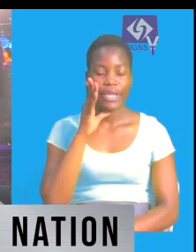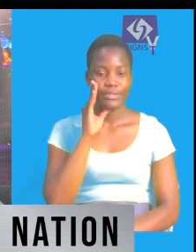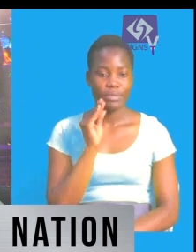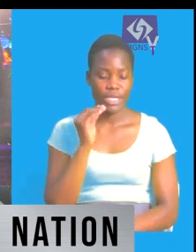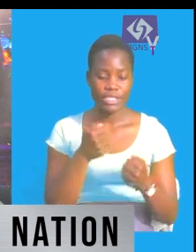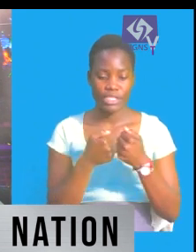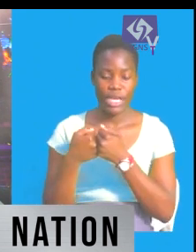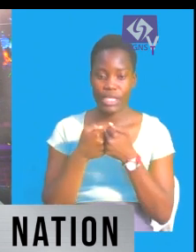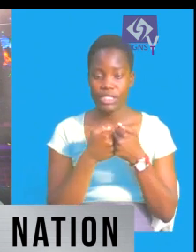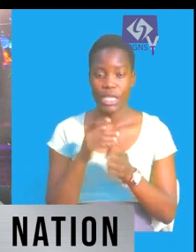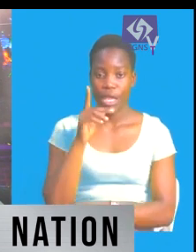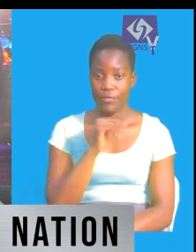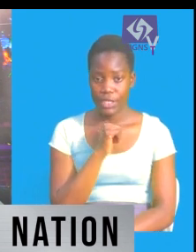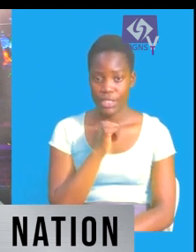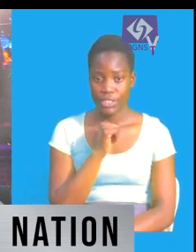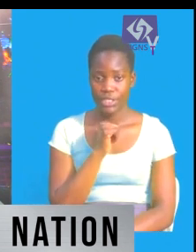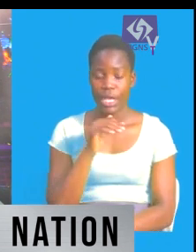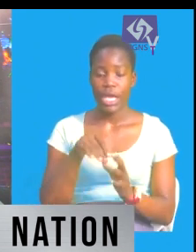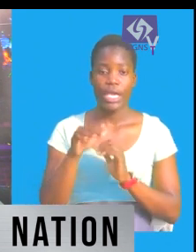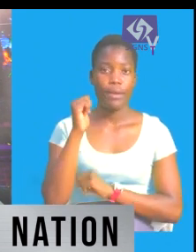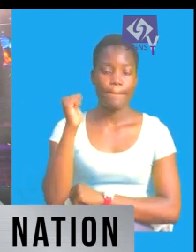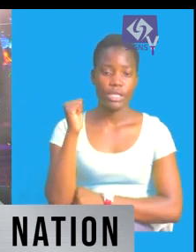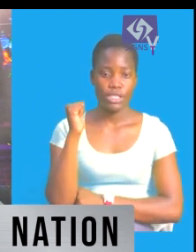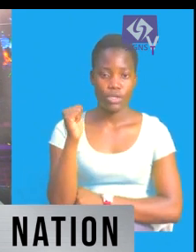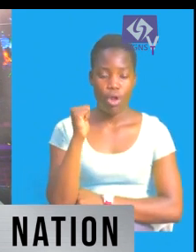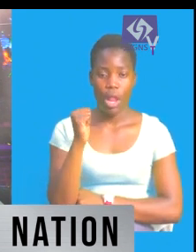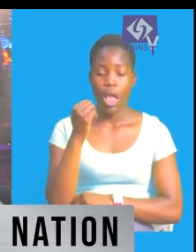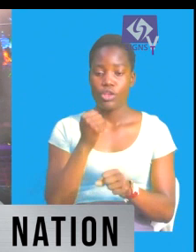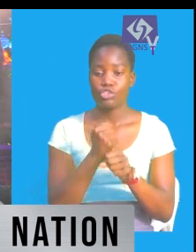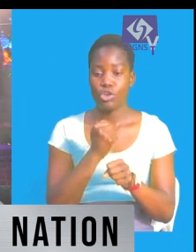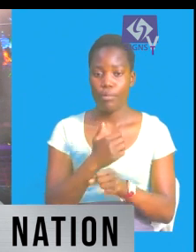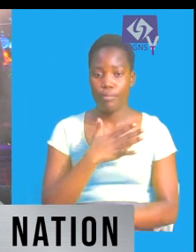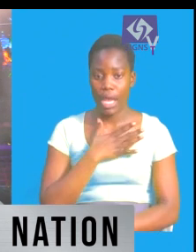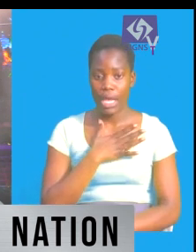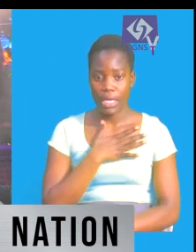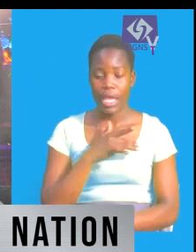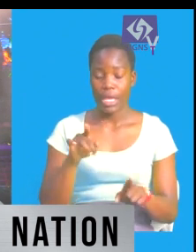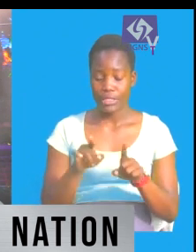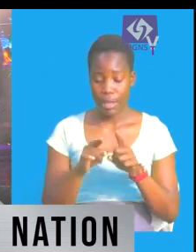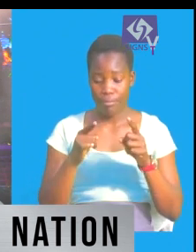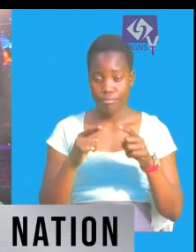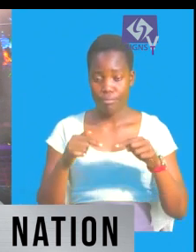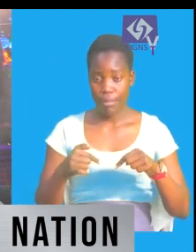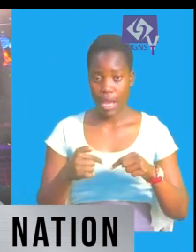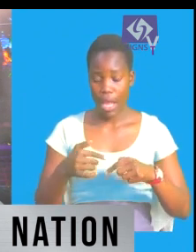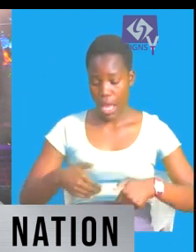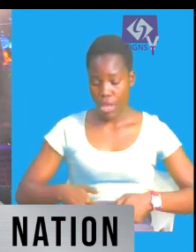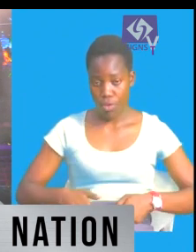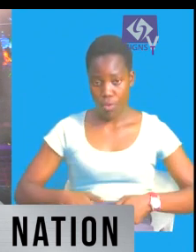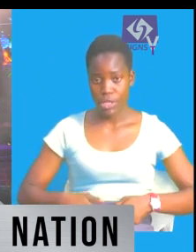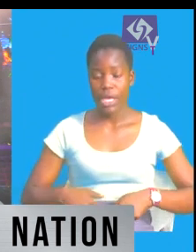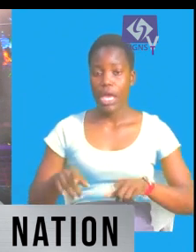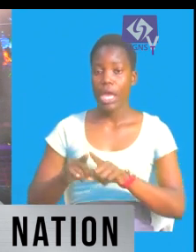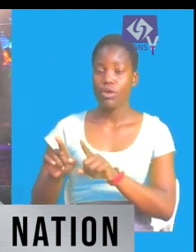Yes. In my political career, right. As a young person, and